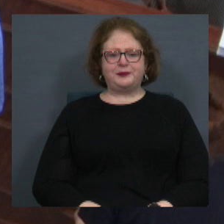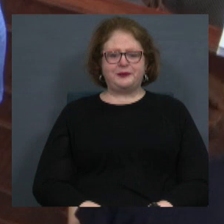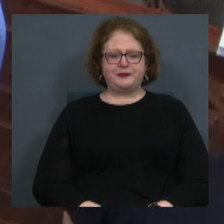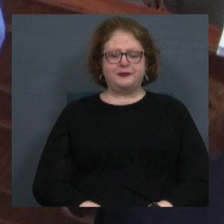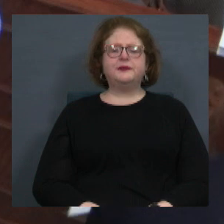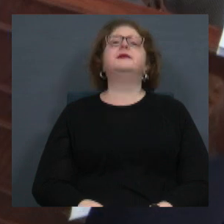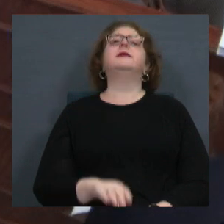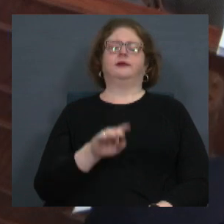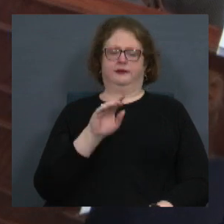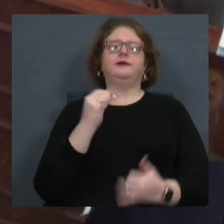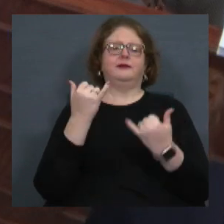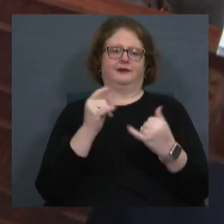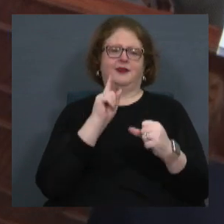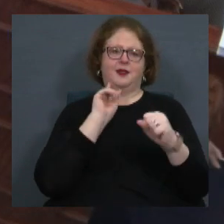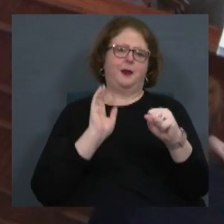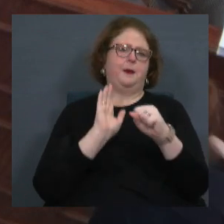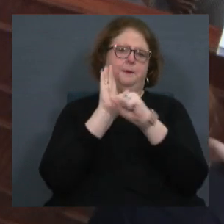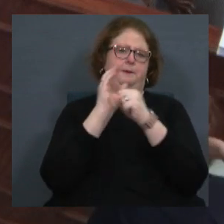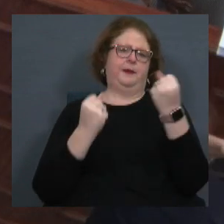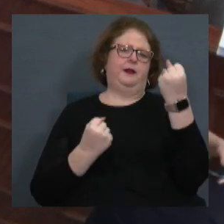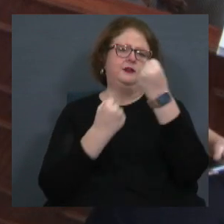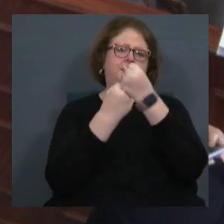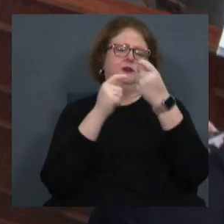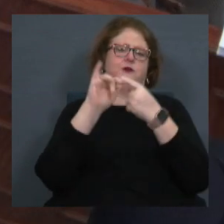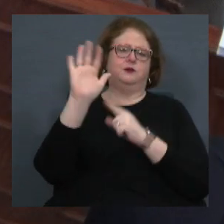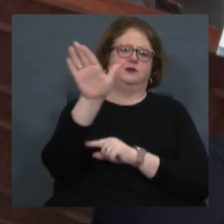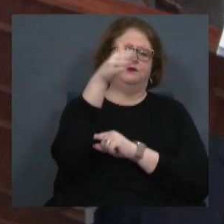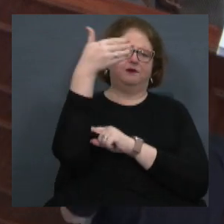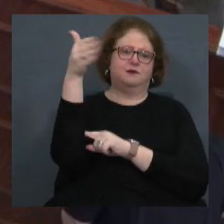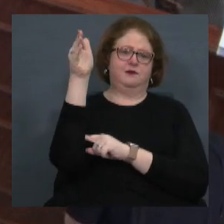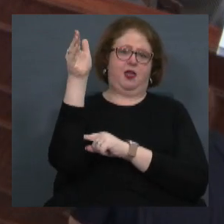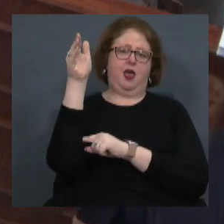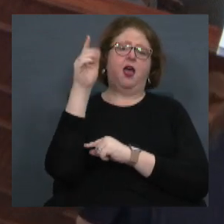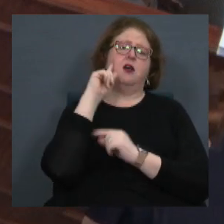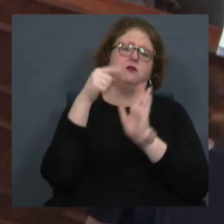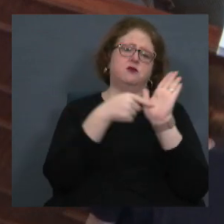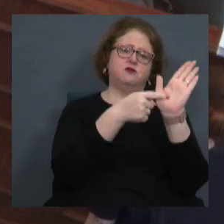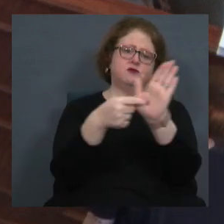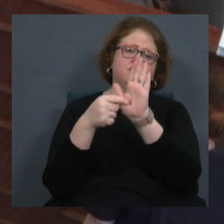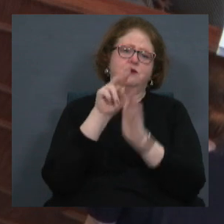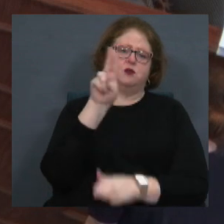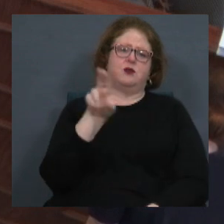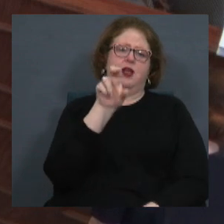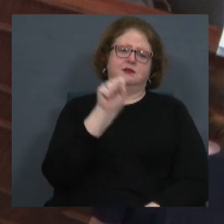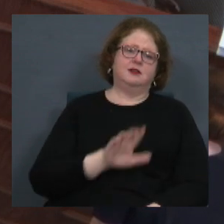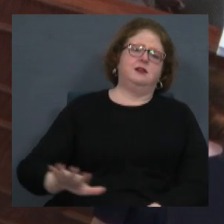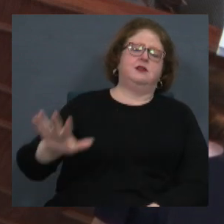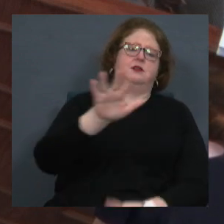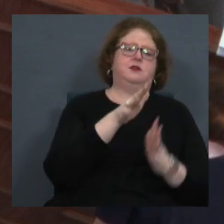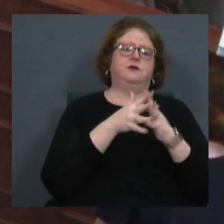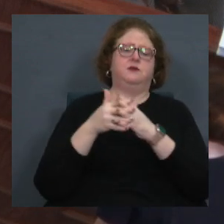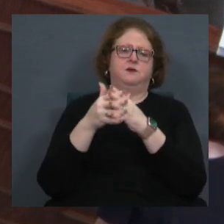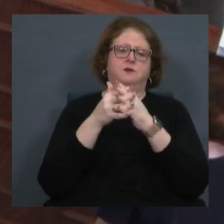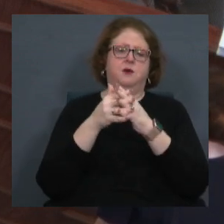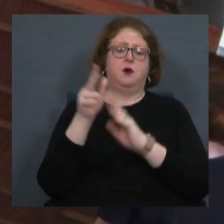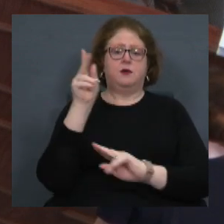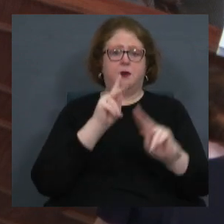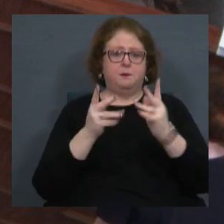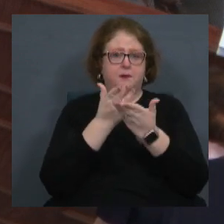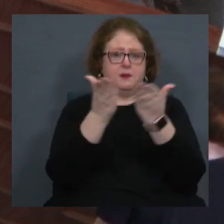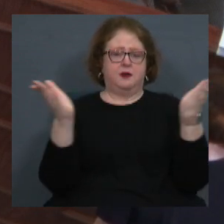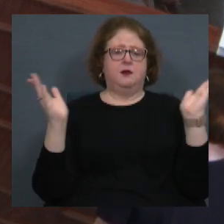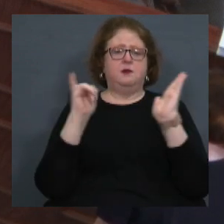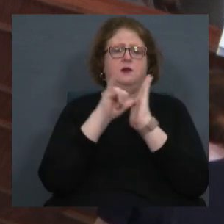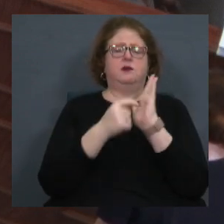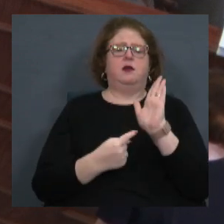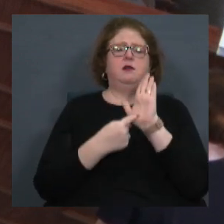I pledge allegiance to the flag of the United States of America and to the republic for which it stands, one